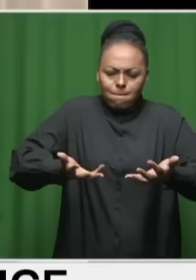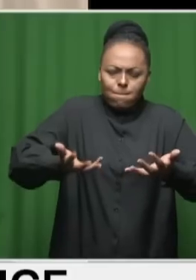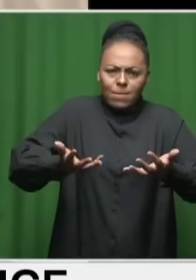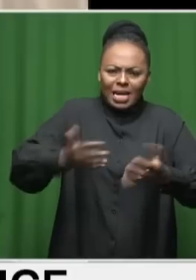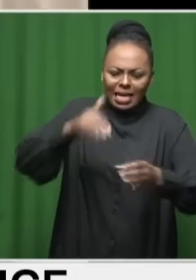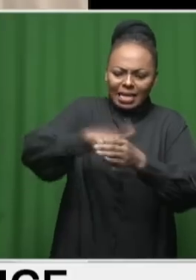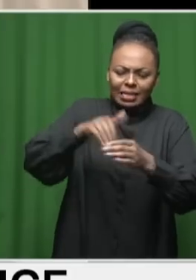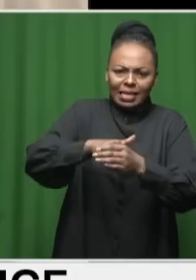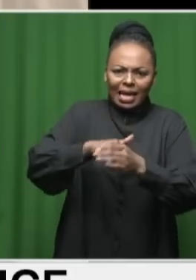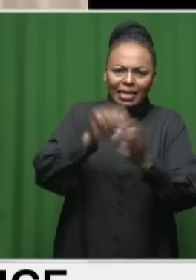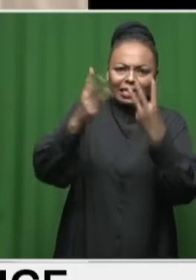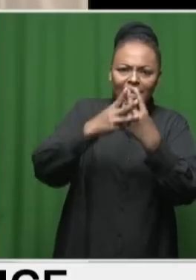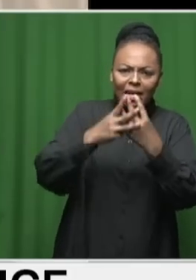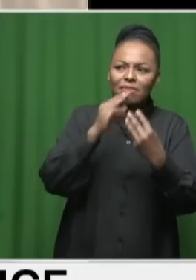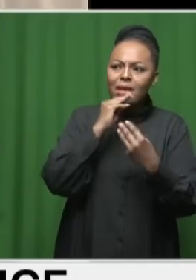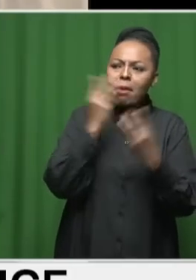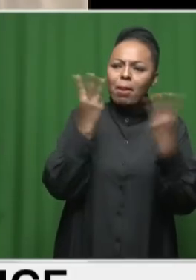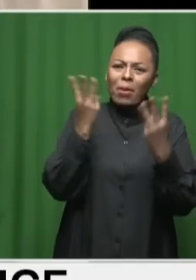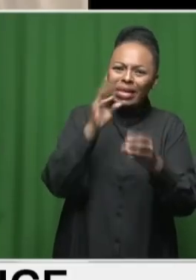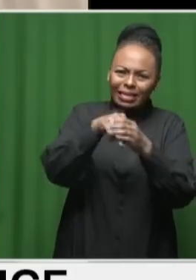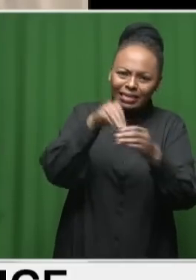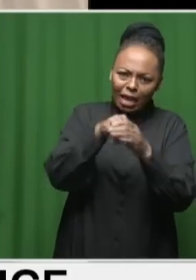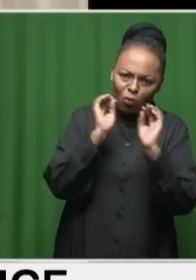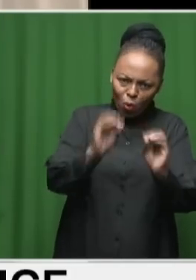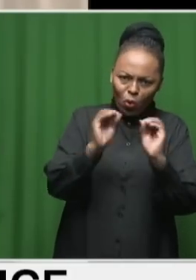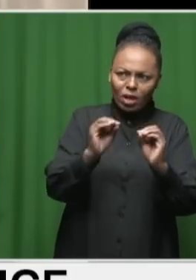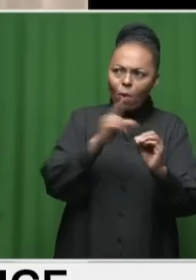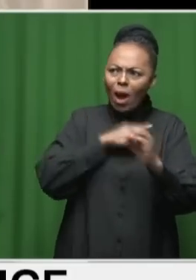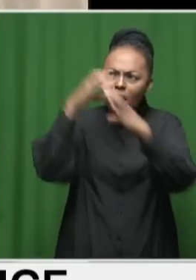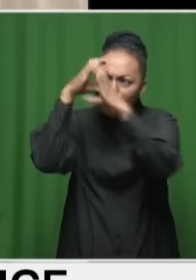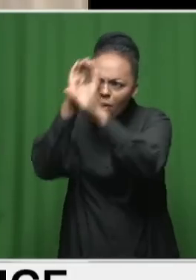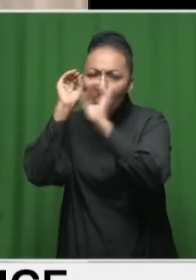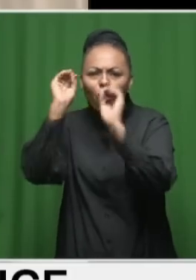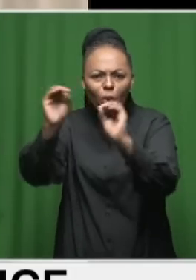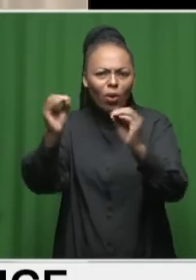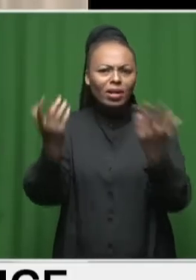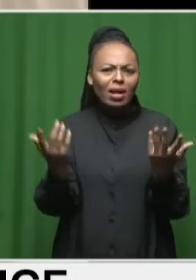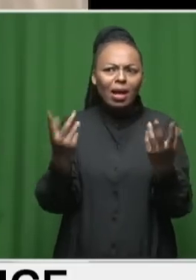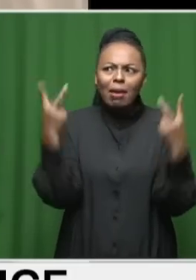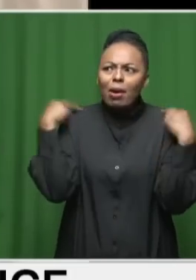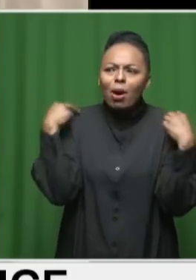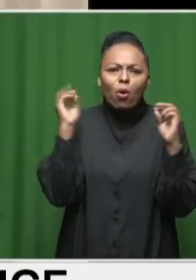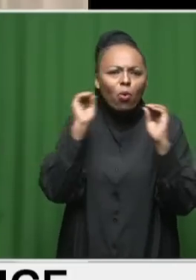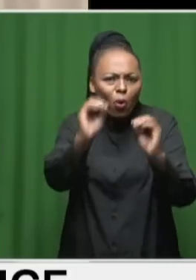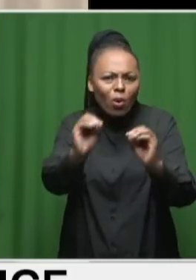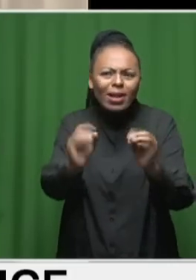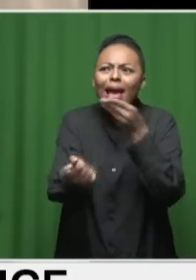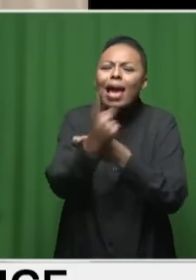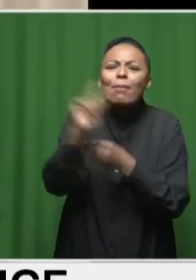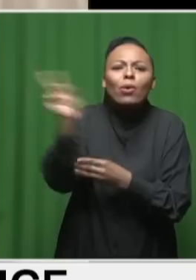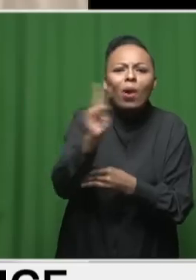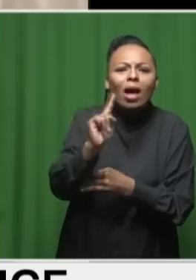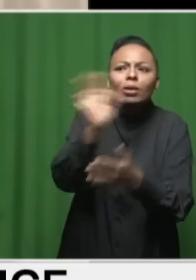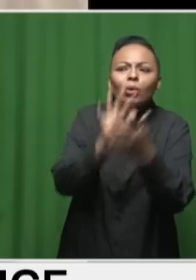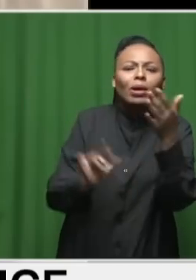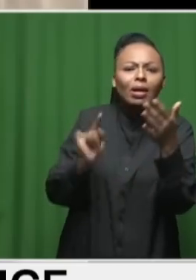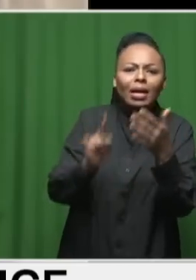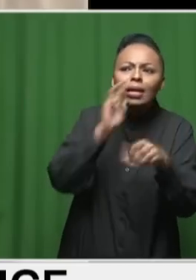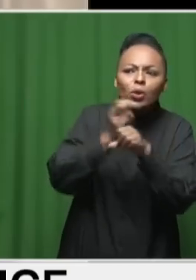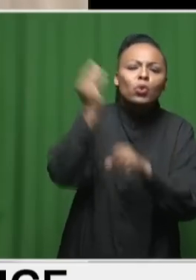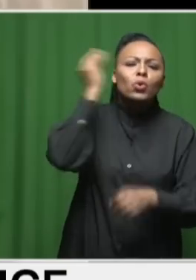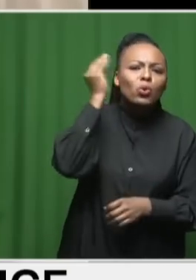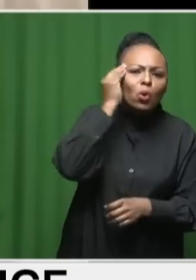feat. There's so many eyes. There's so many cameras. What happened? We need to know that. And the first step to show seriousness